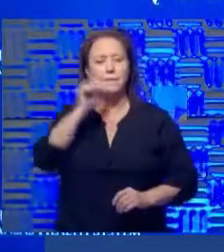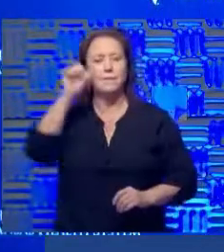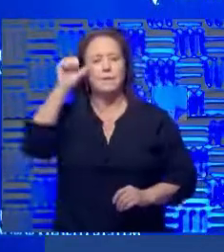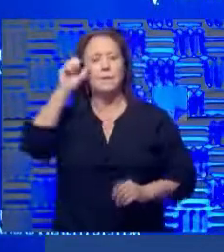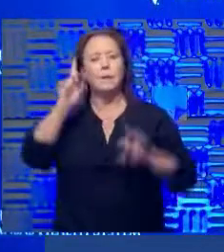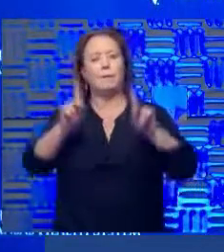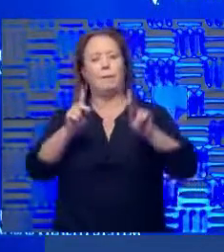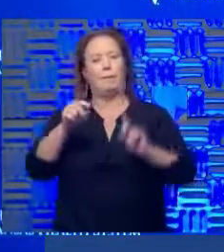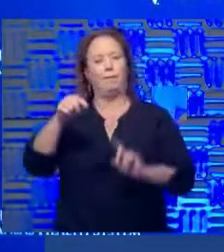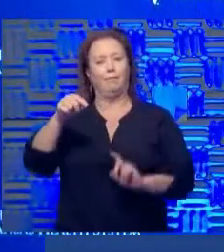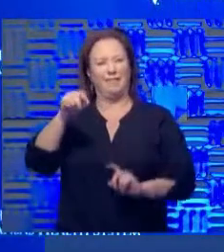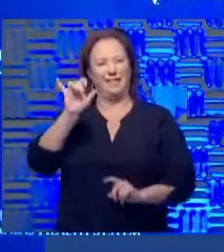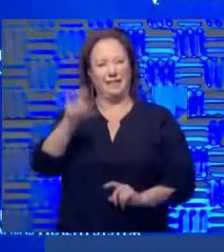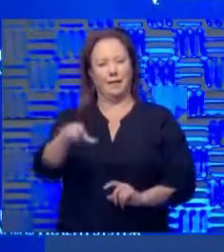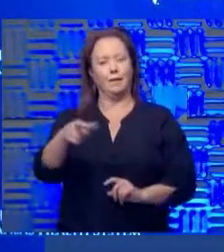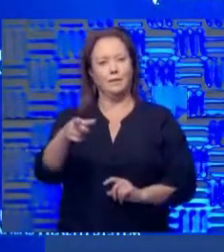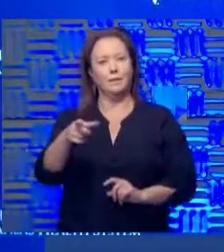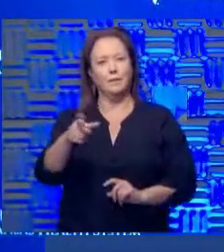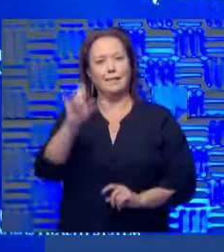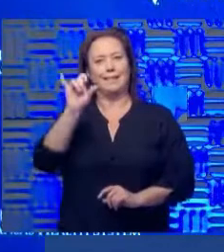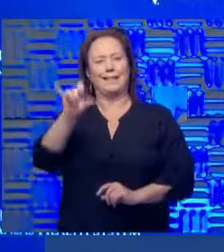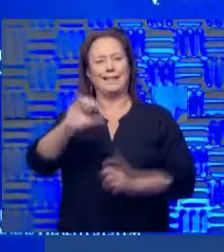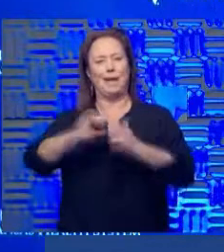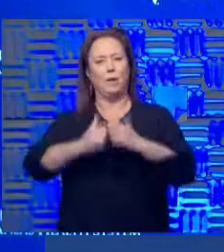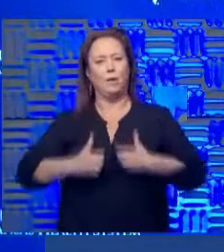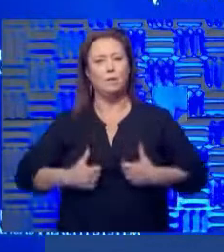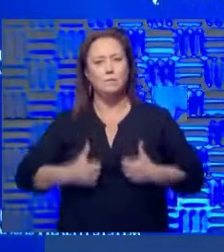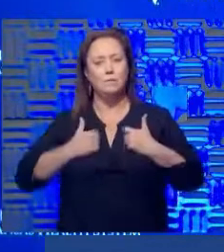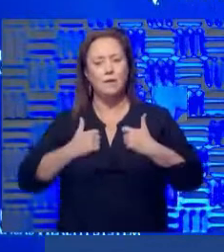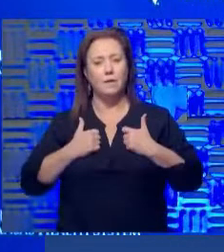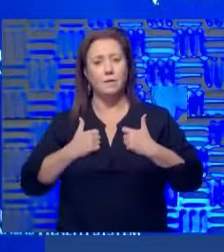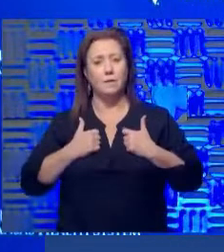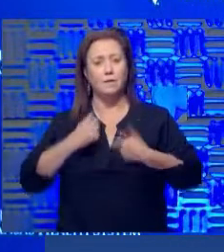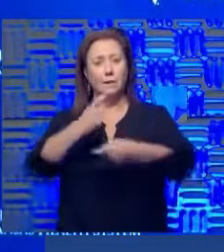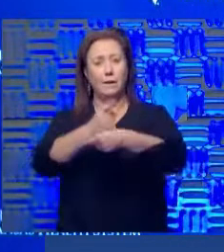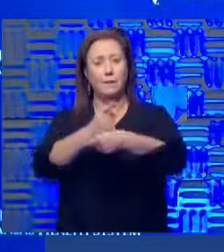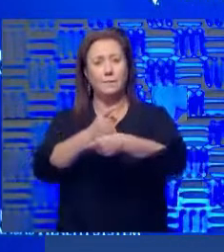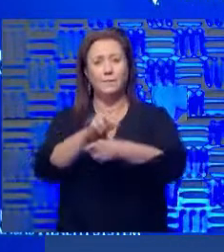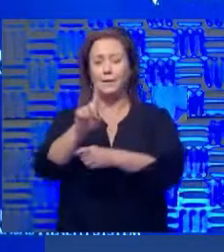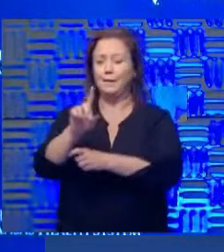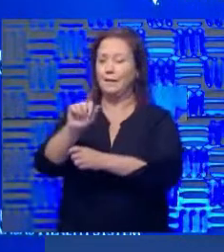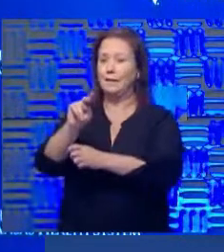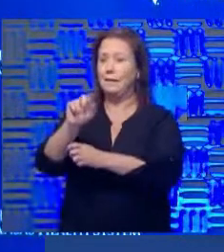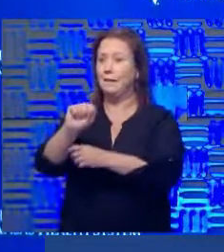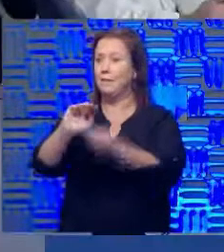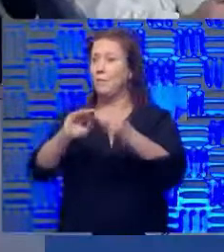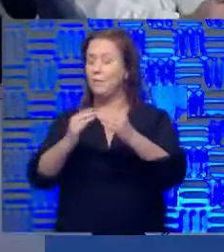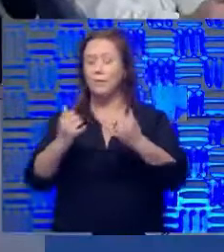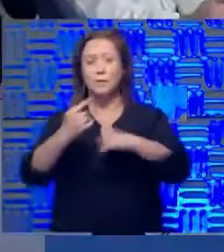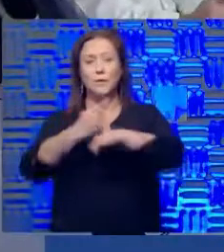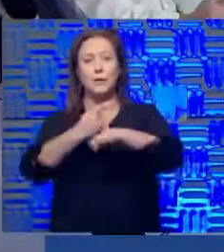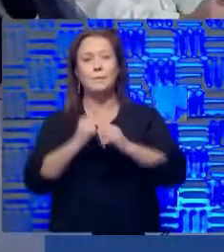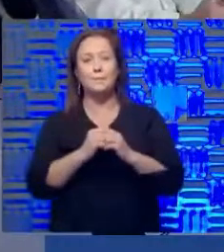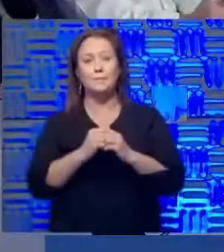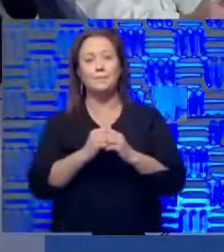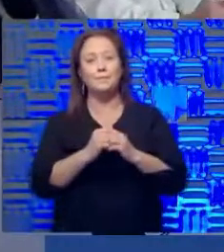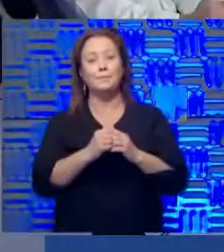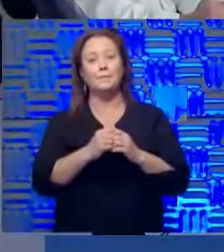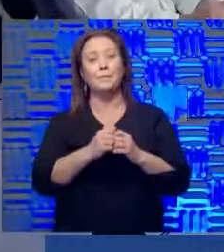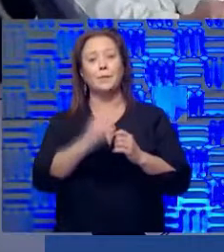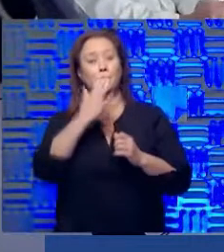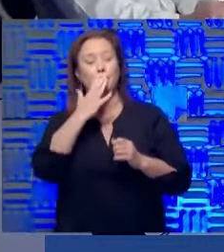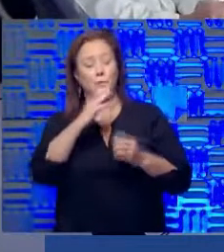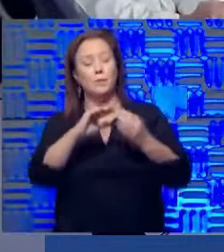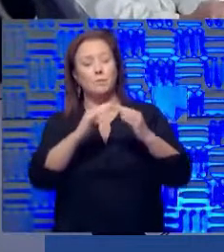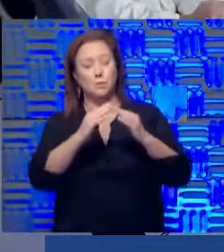that, that's what gets us through this. Dana, how are our numbers this morning? Hey, they're pretty good, Dr.